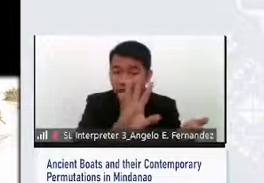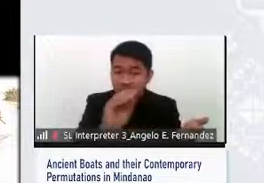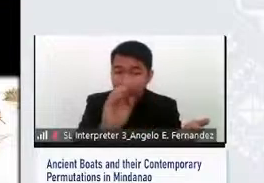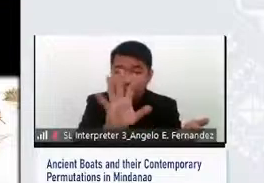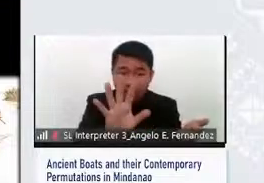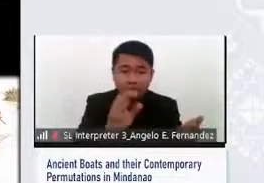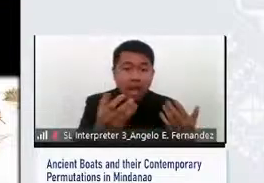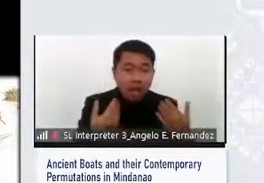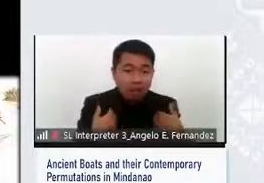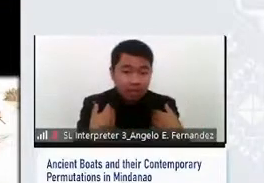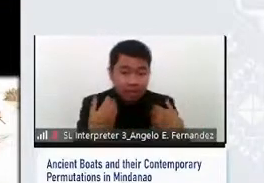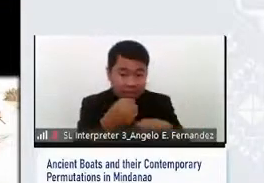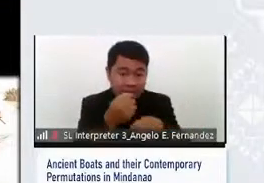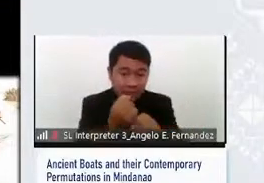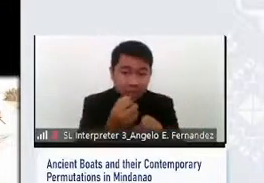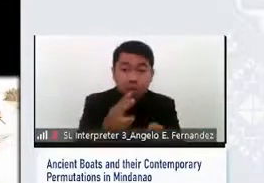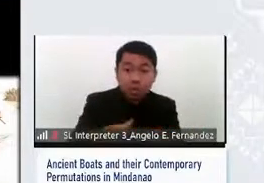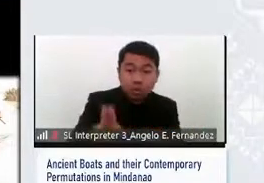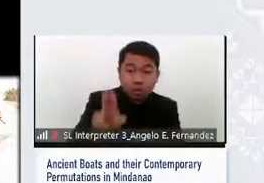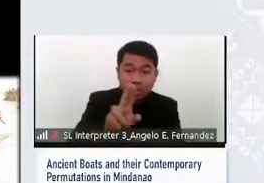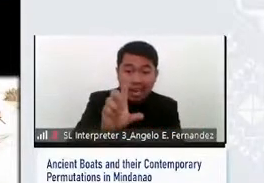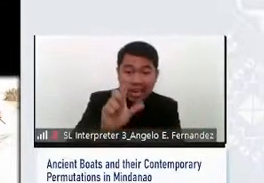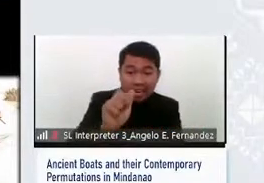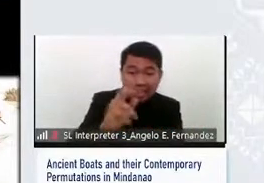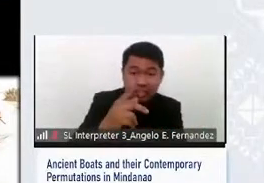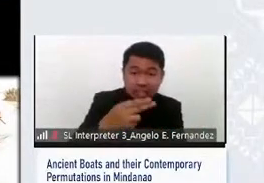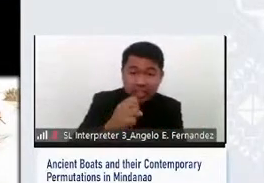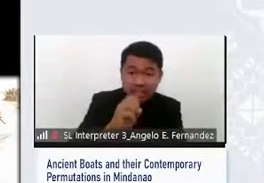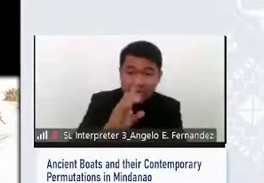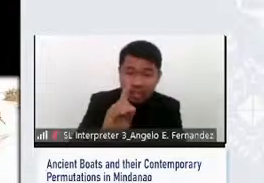tradition, such as illustrated here.